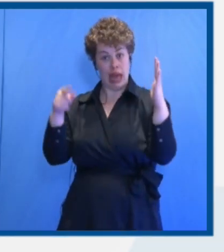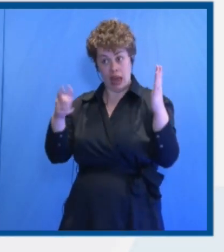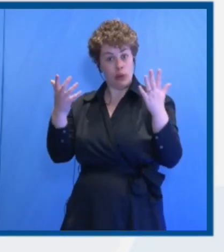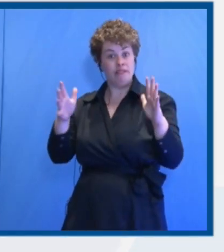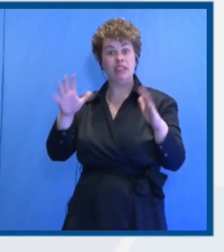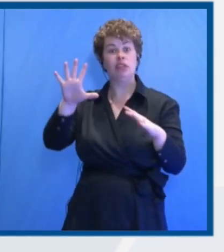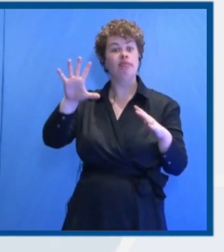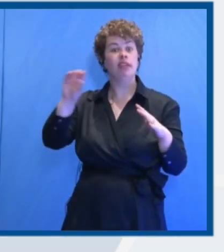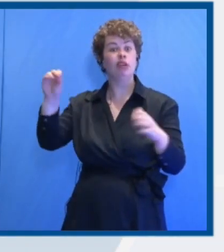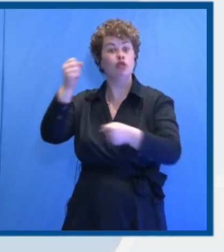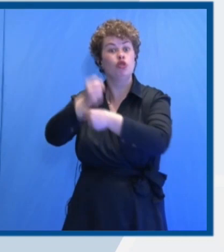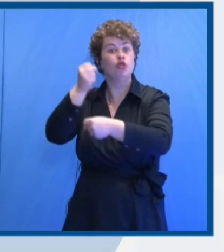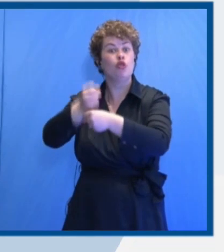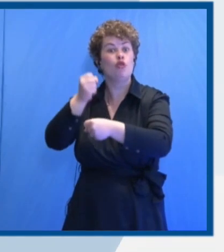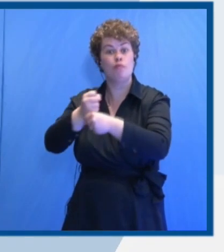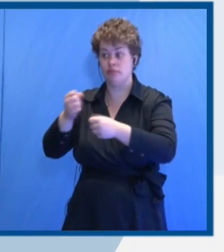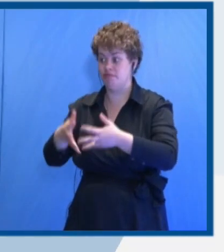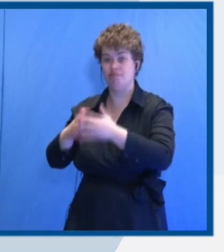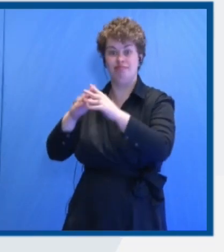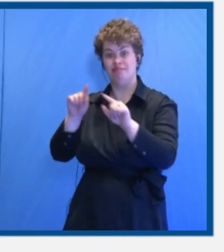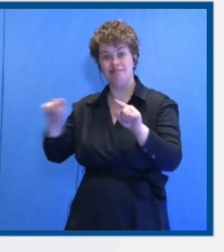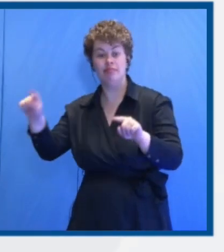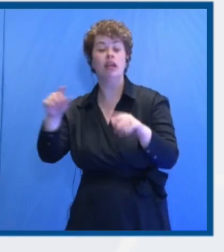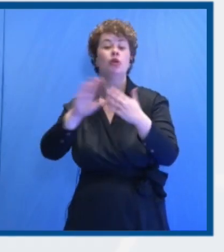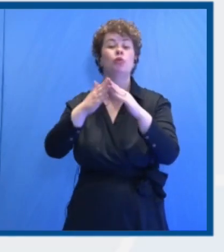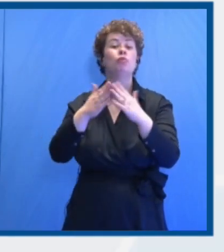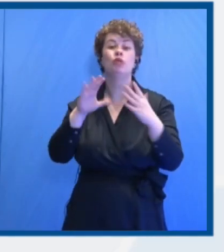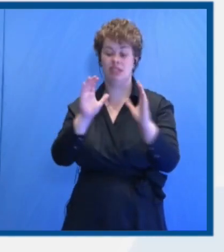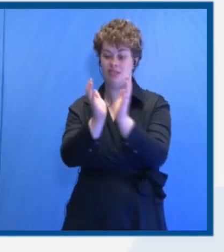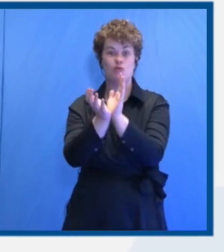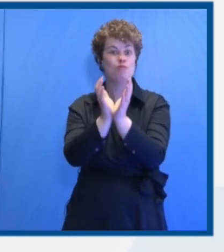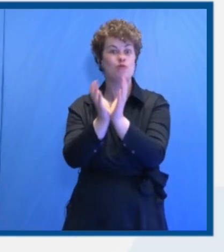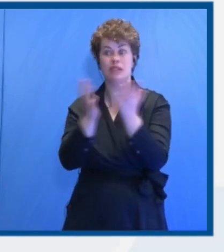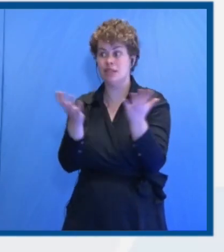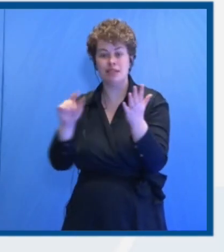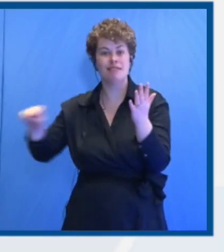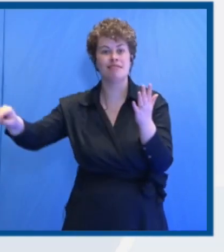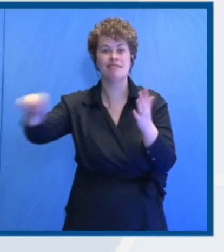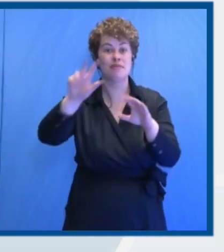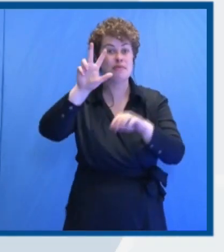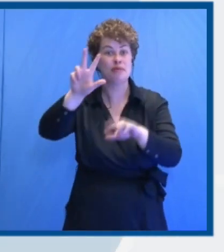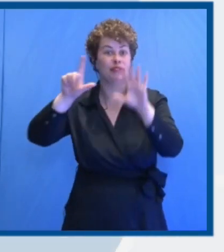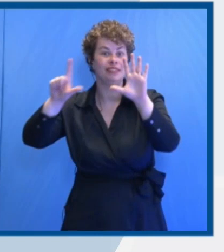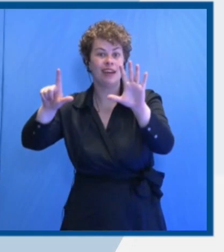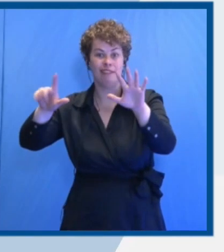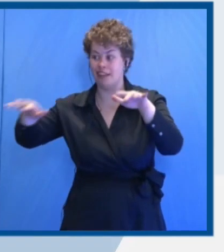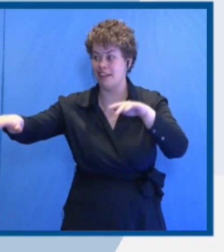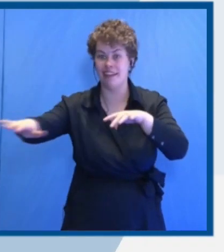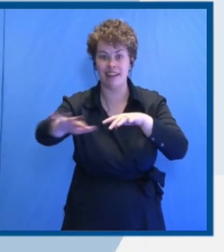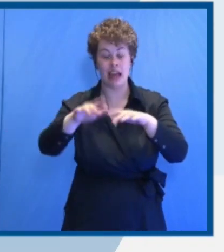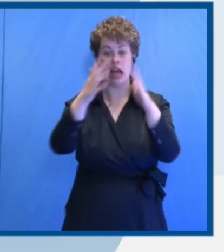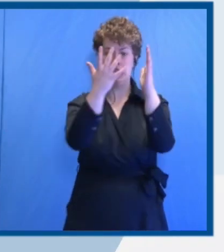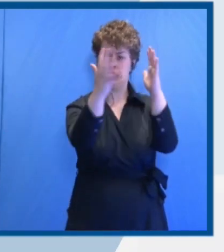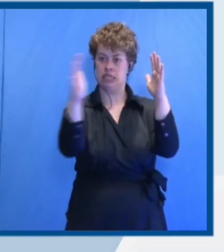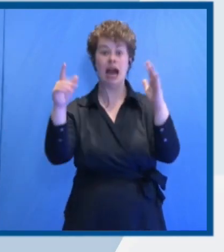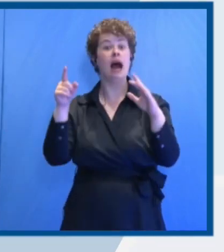jobs in 37 communities around the Lake Chad, and this equally physically restored about